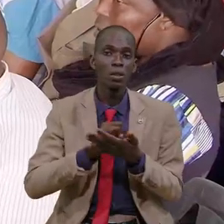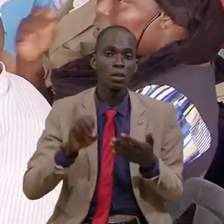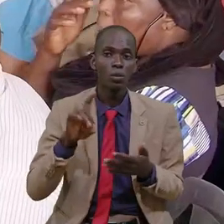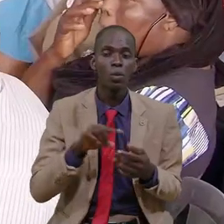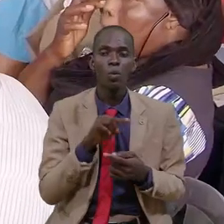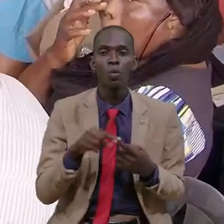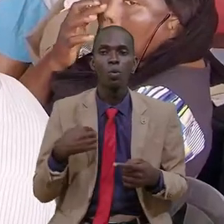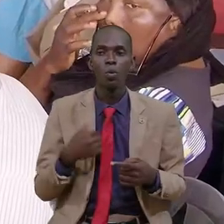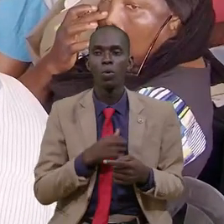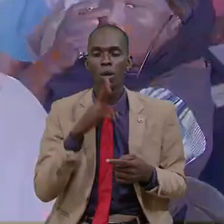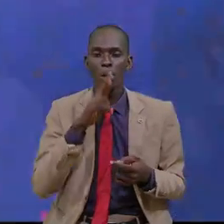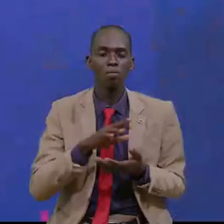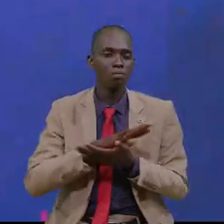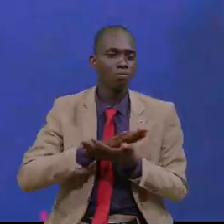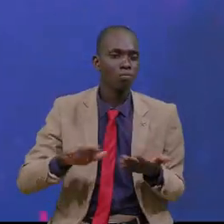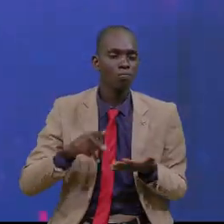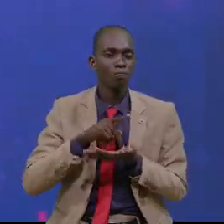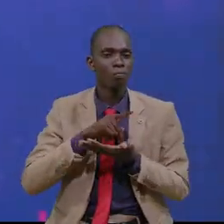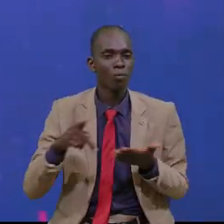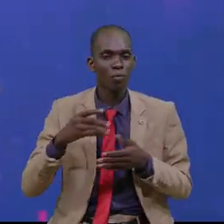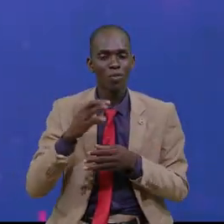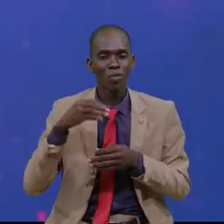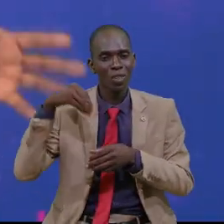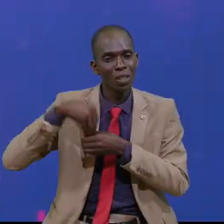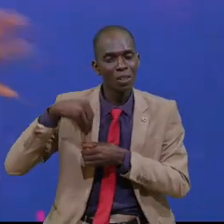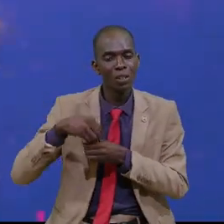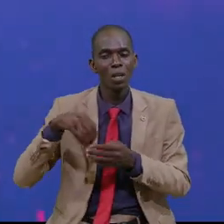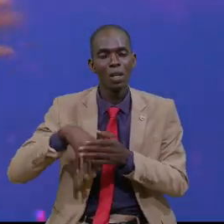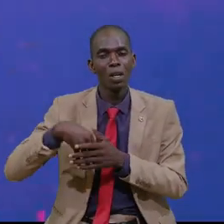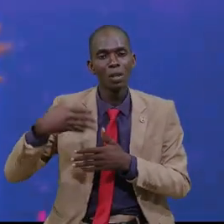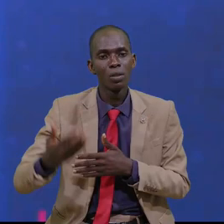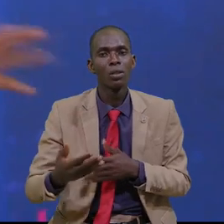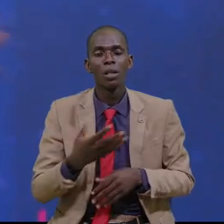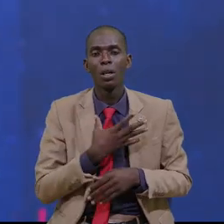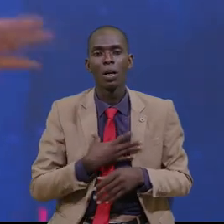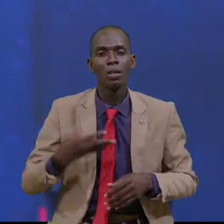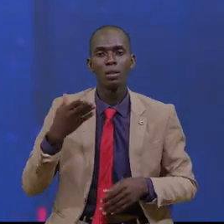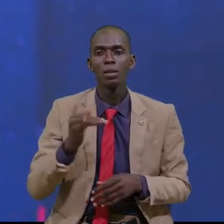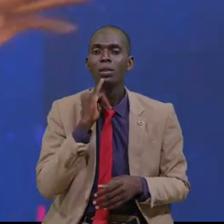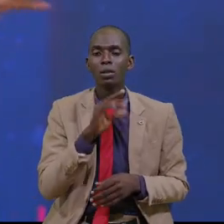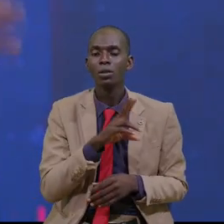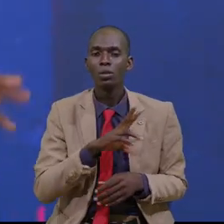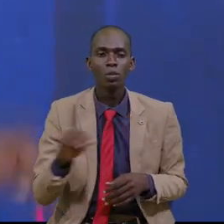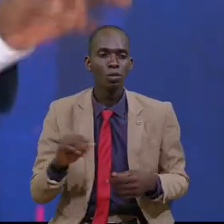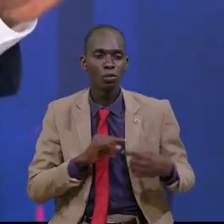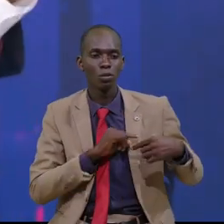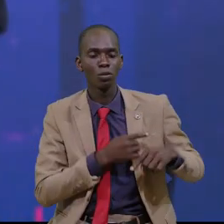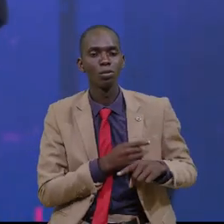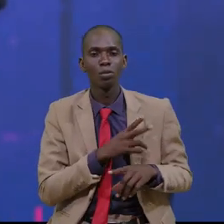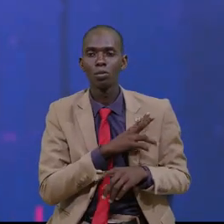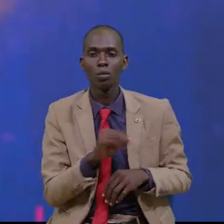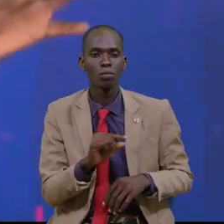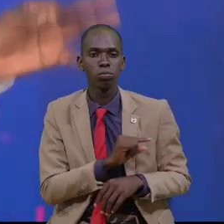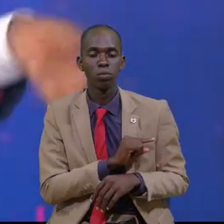and purified on the inside, on the outside, and there is no guilt, no condemnation, nothing,